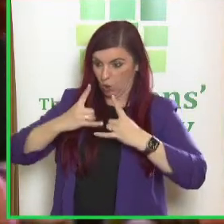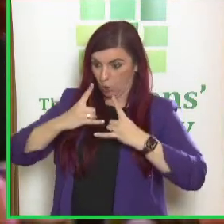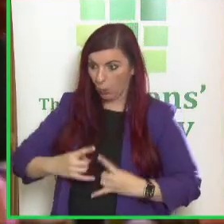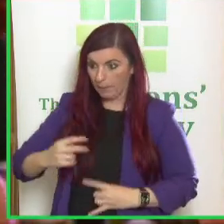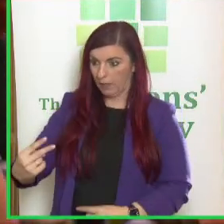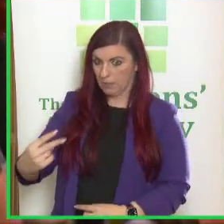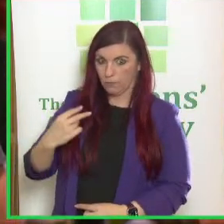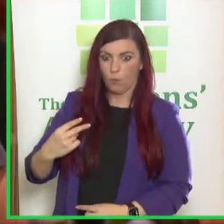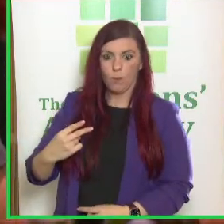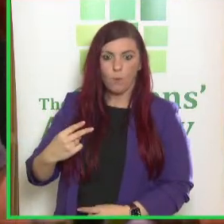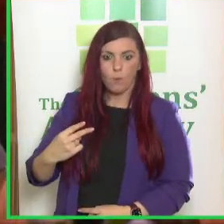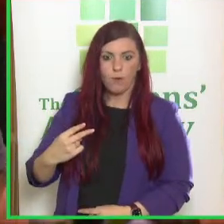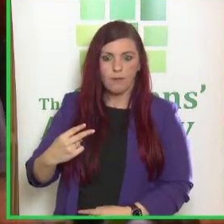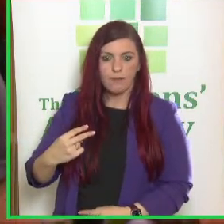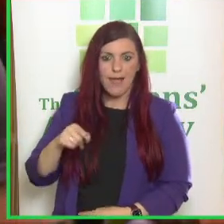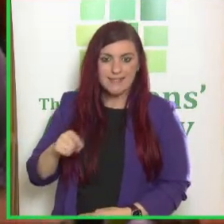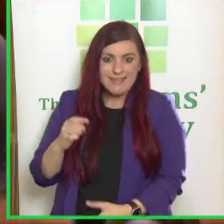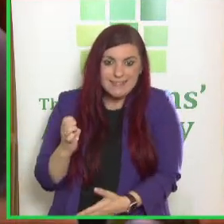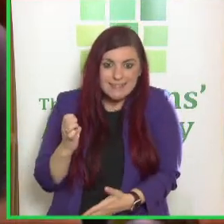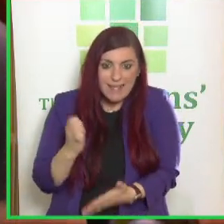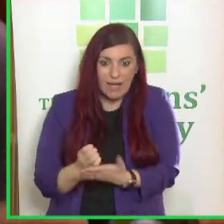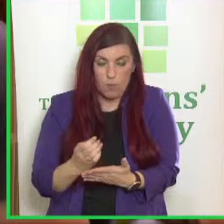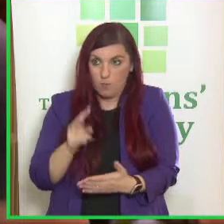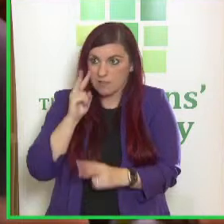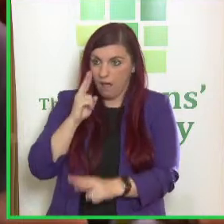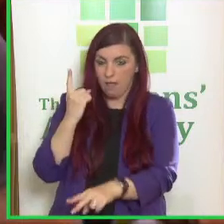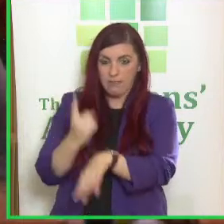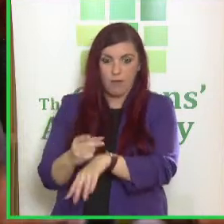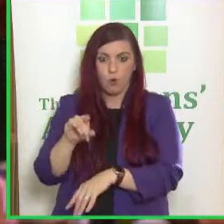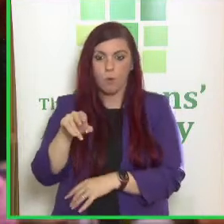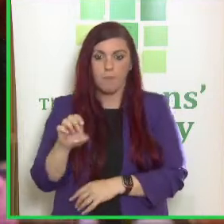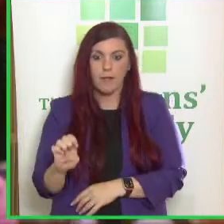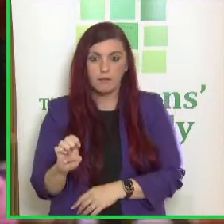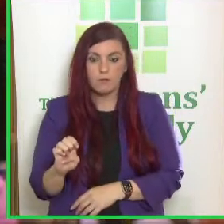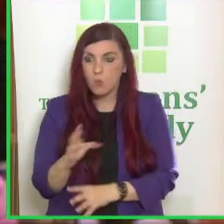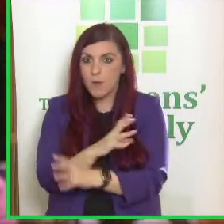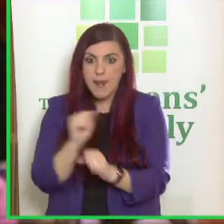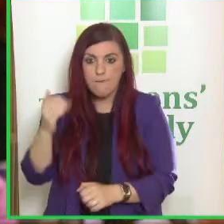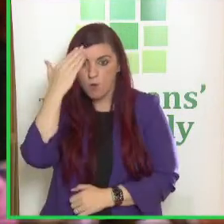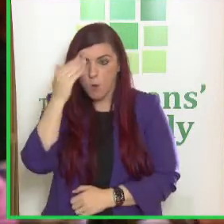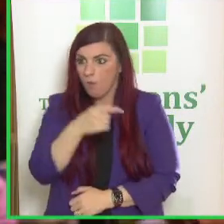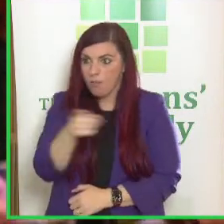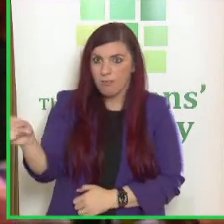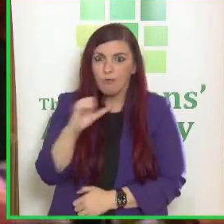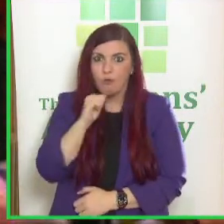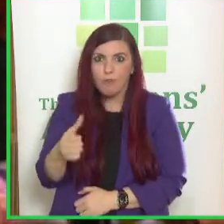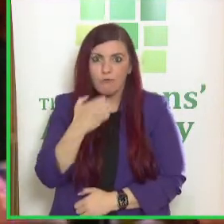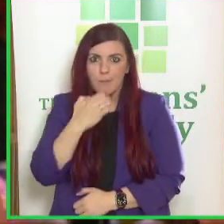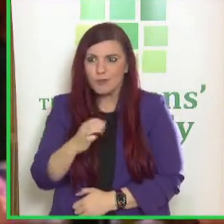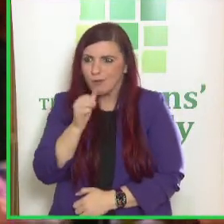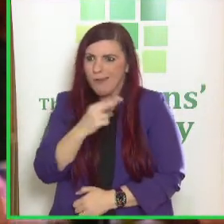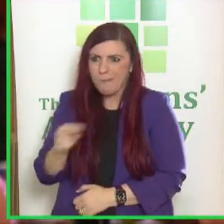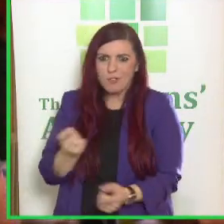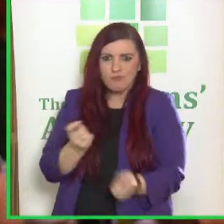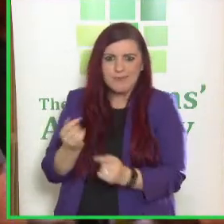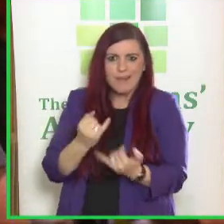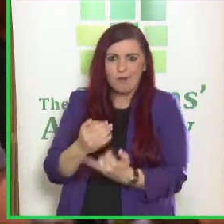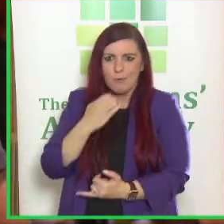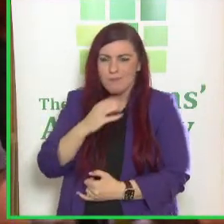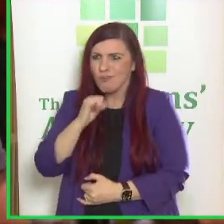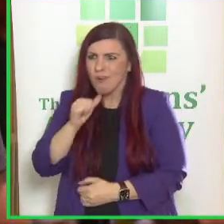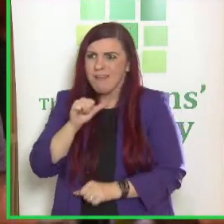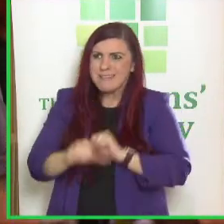sitting in the bus next to you. Could be exactly like them in Cool Minds, and you wouldn't know it. They're not criminals. They shouldn't be treated like criminals. They're not serial